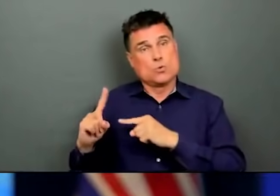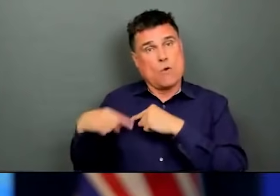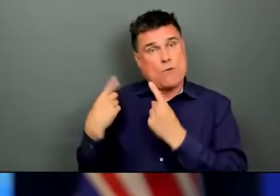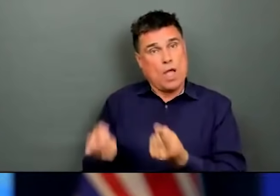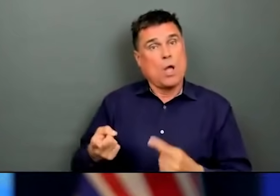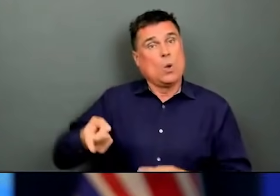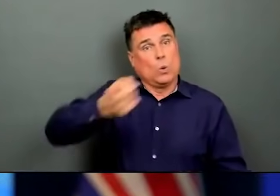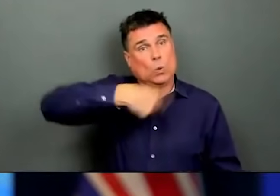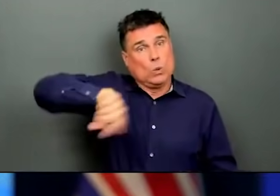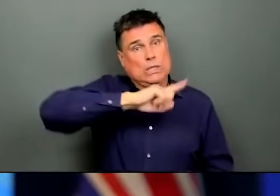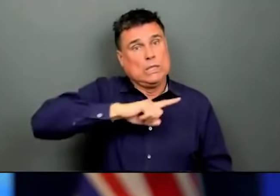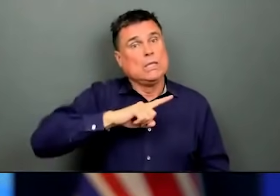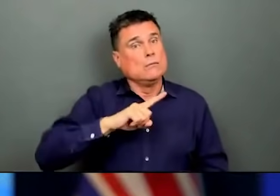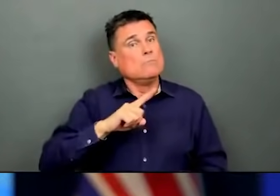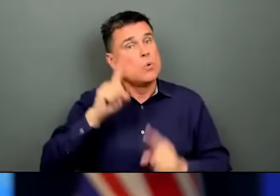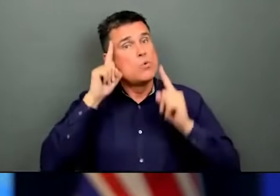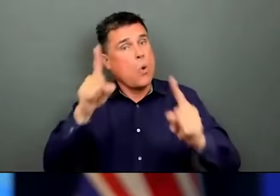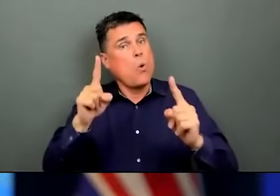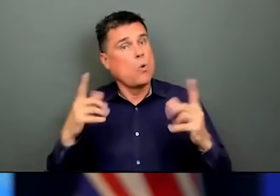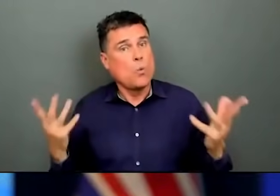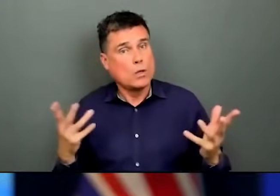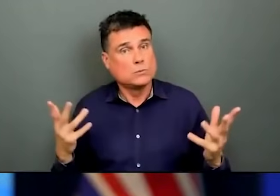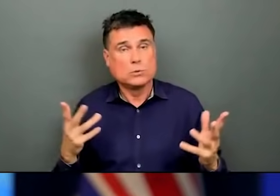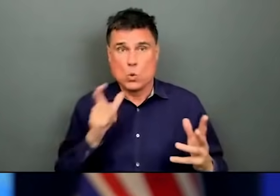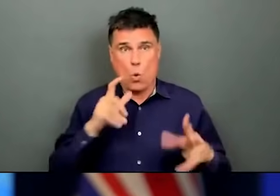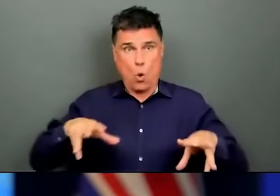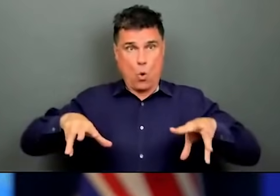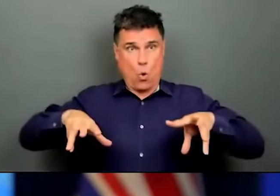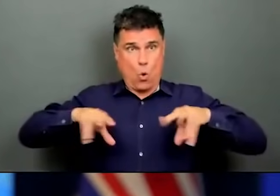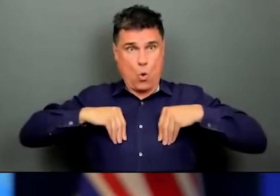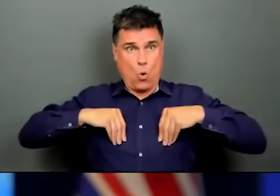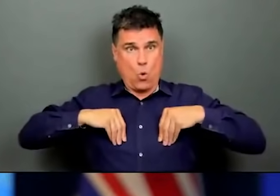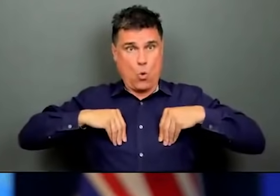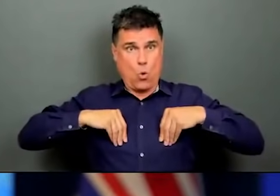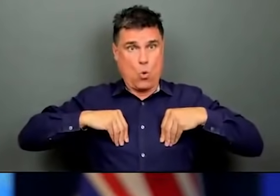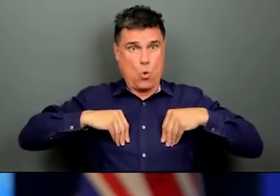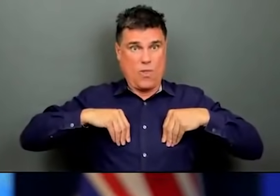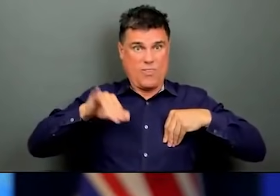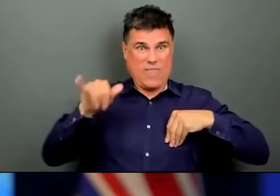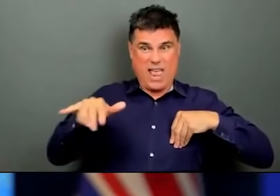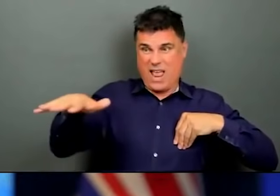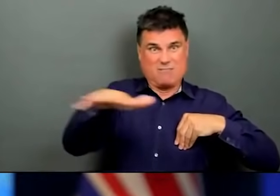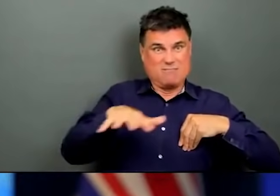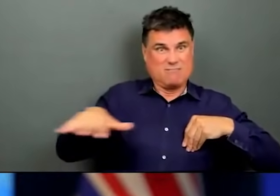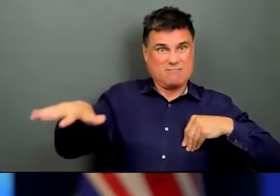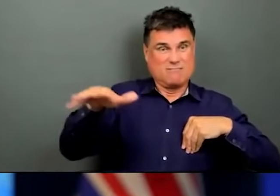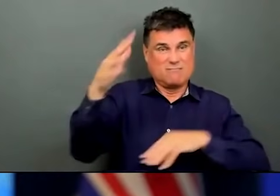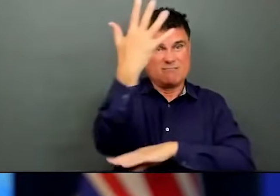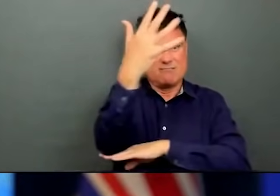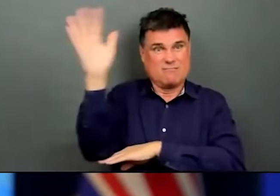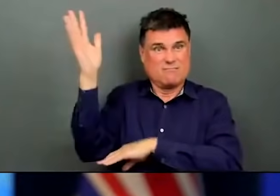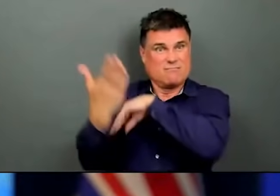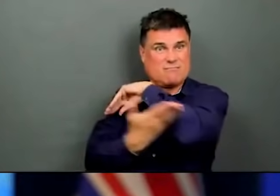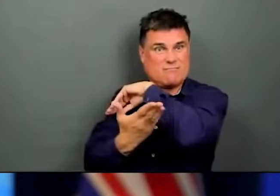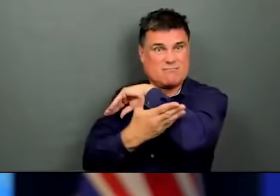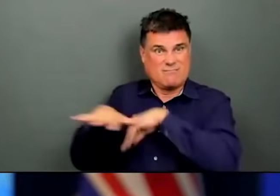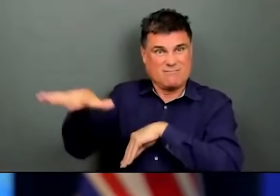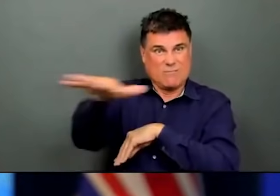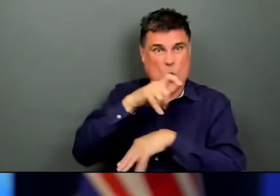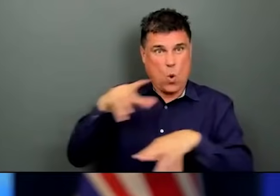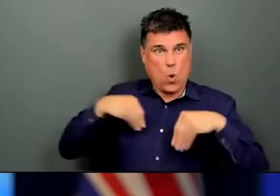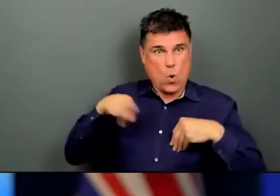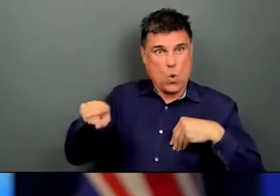the tenure holders understand the expectations from the people who own the resources, that being the people of British Columbia, and